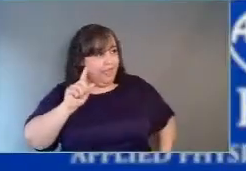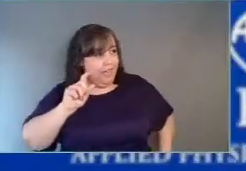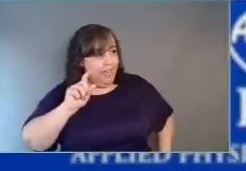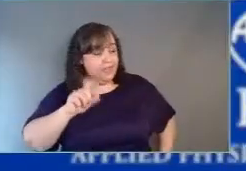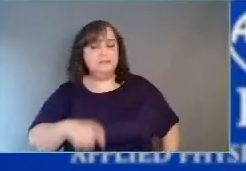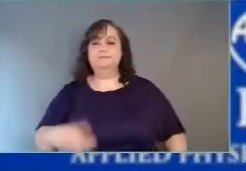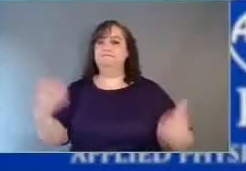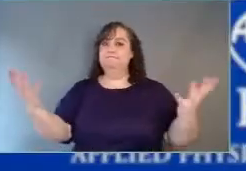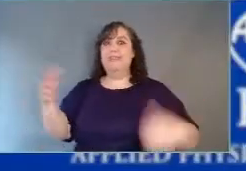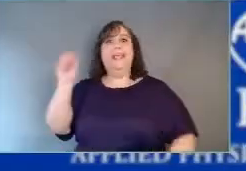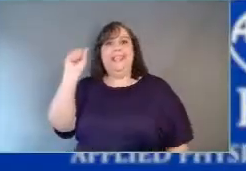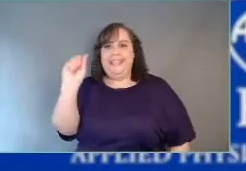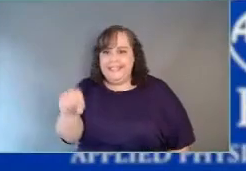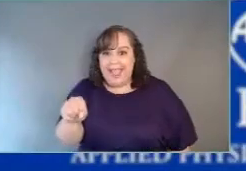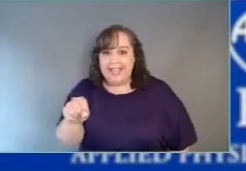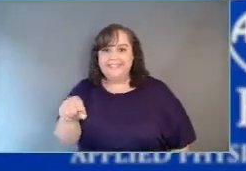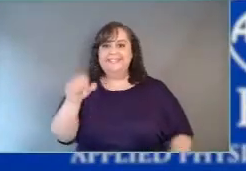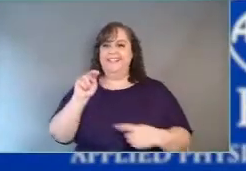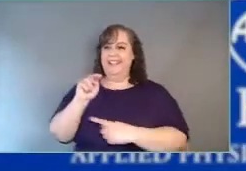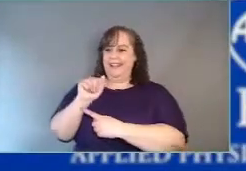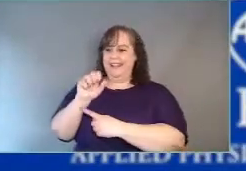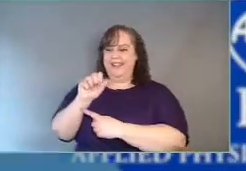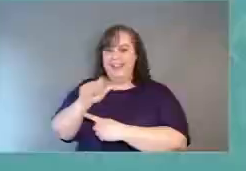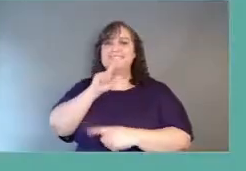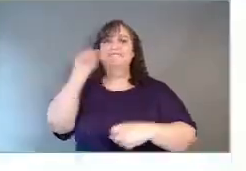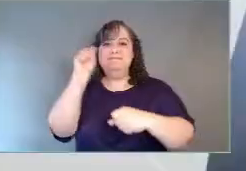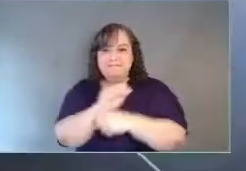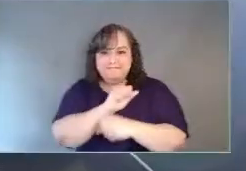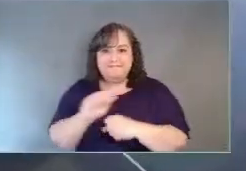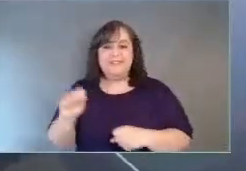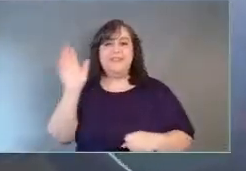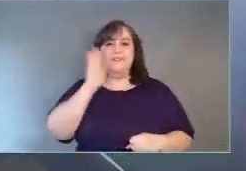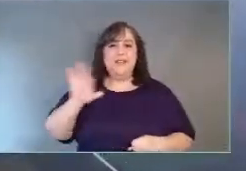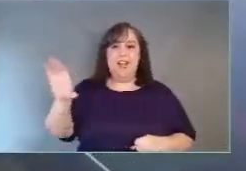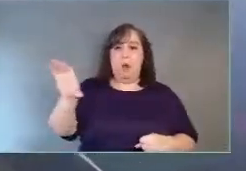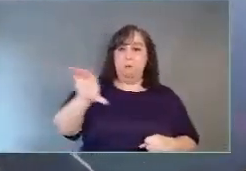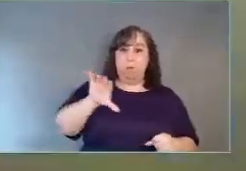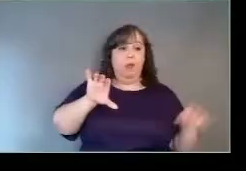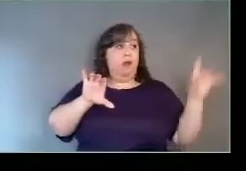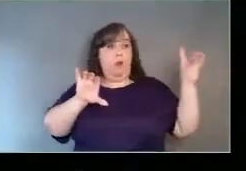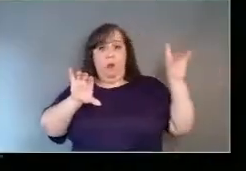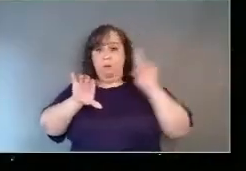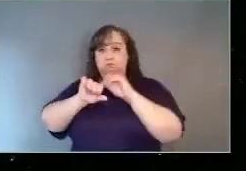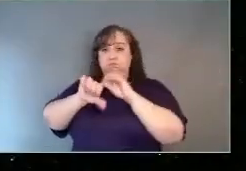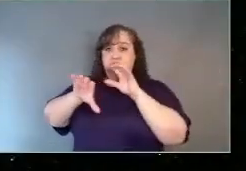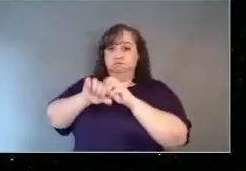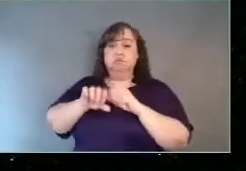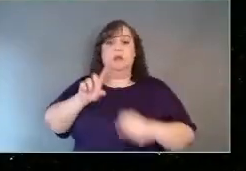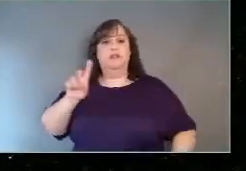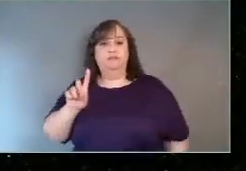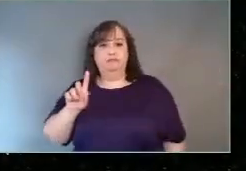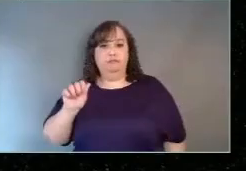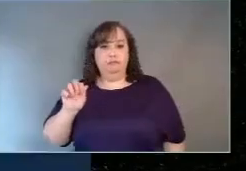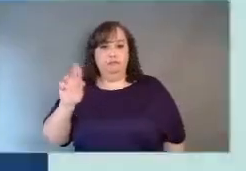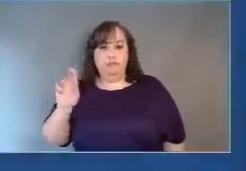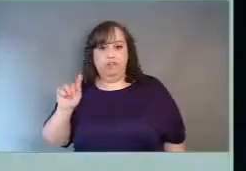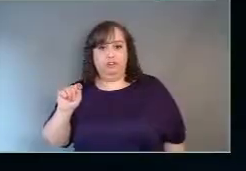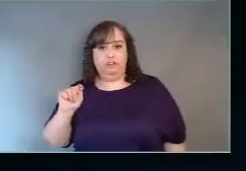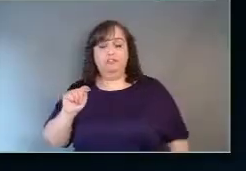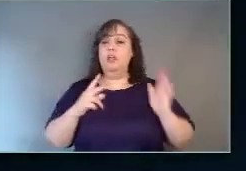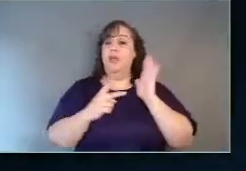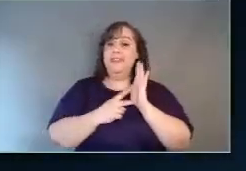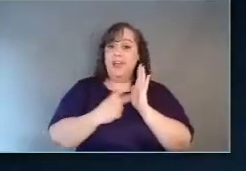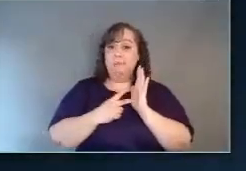Yes, NASA really is crashing a spacecraft into an asteroid. That spacecraft is DART, the Double Asteroid Redirection Test.